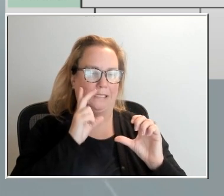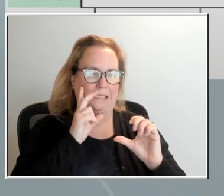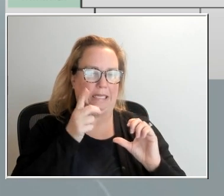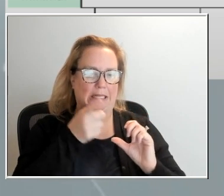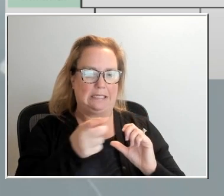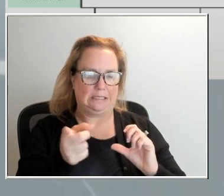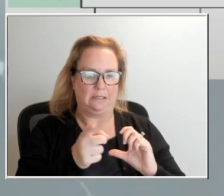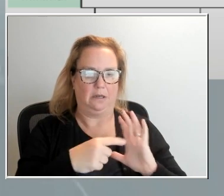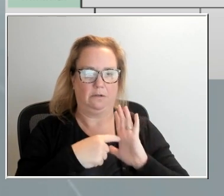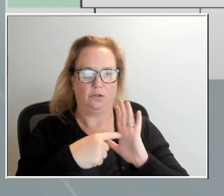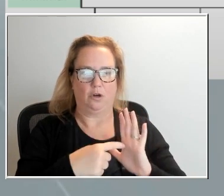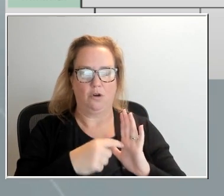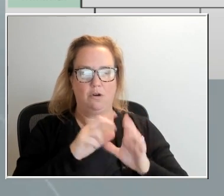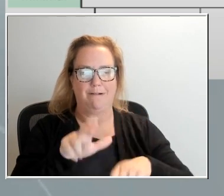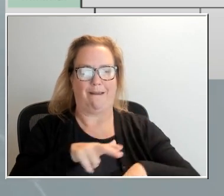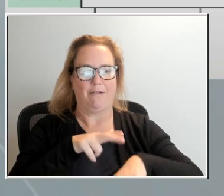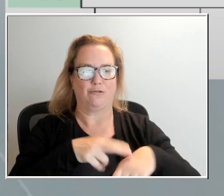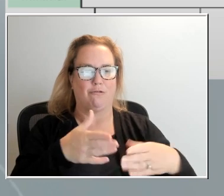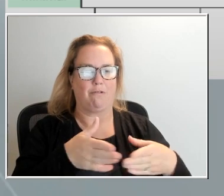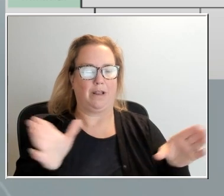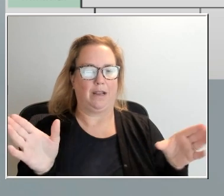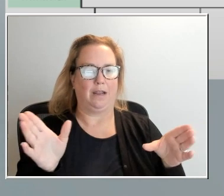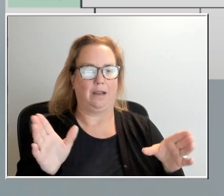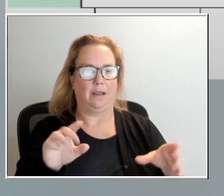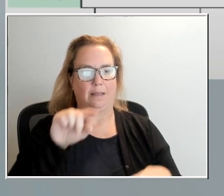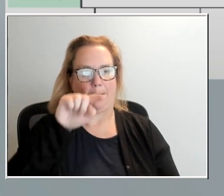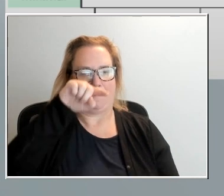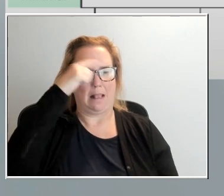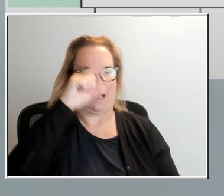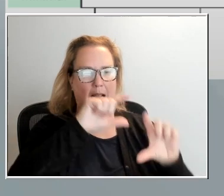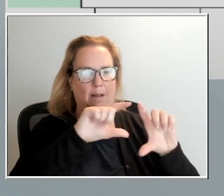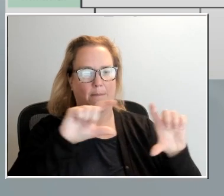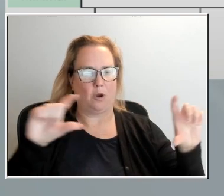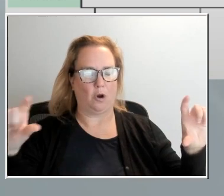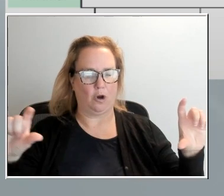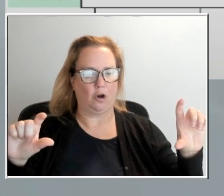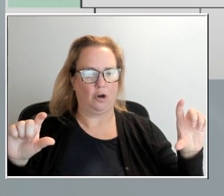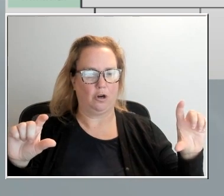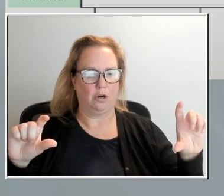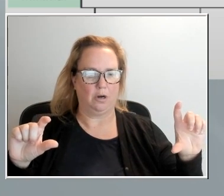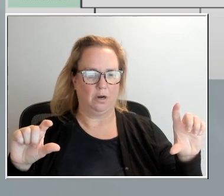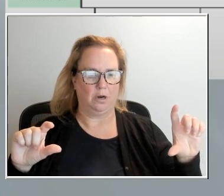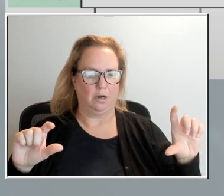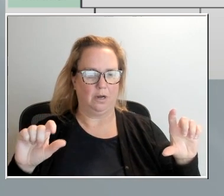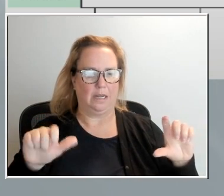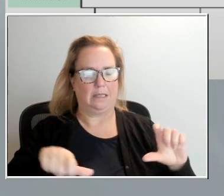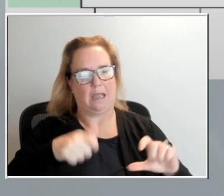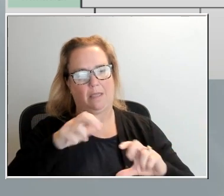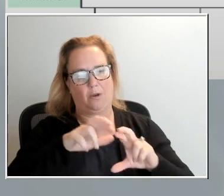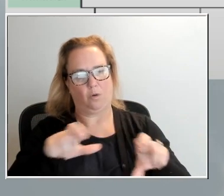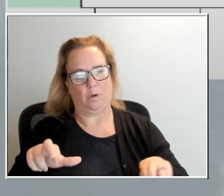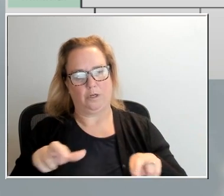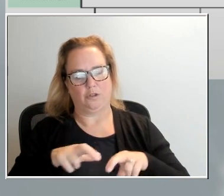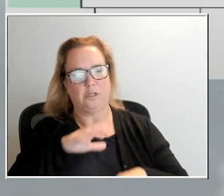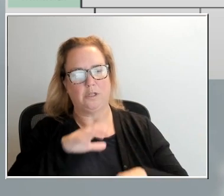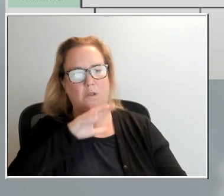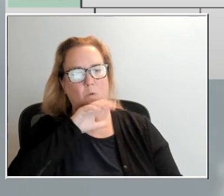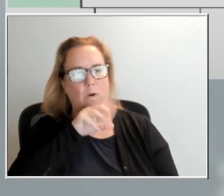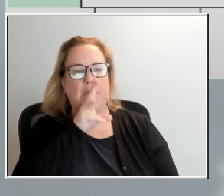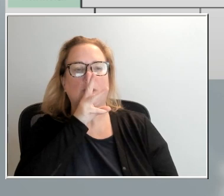that nationally, which is the black bar, and most all the other regions, the wastewater